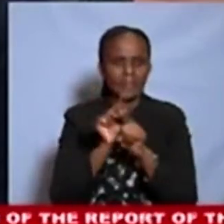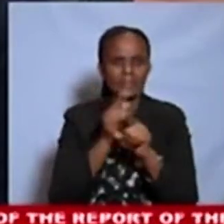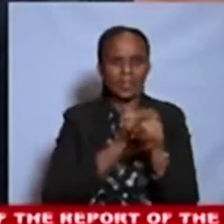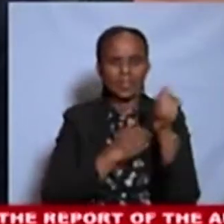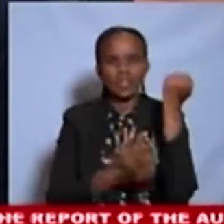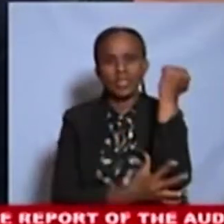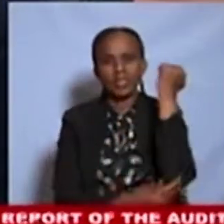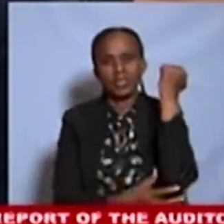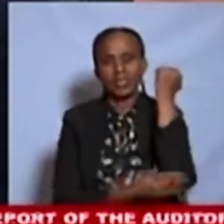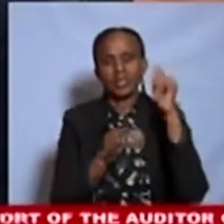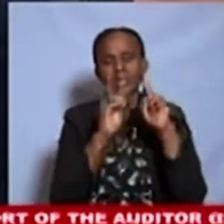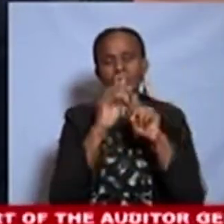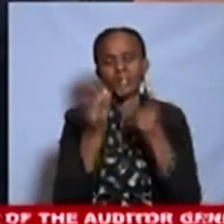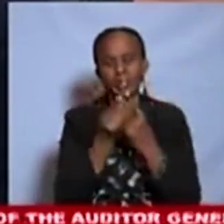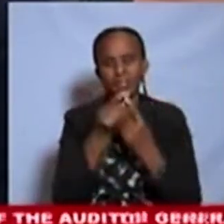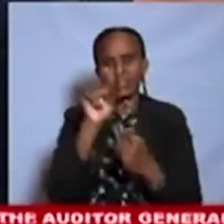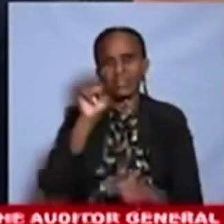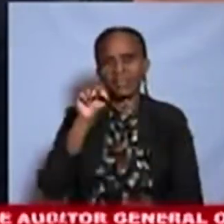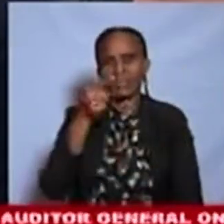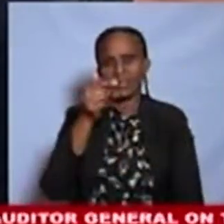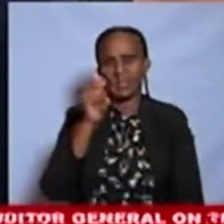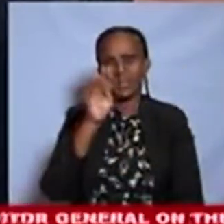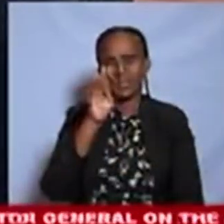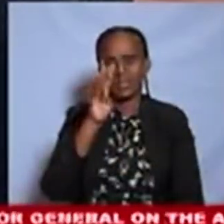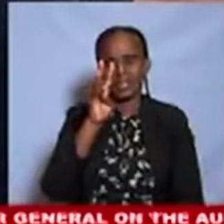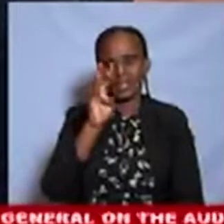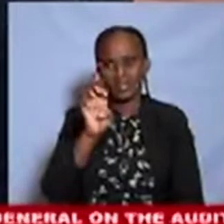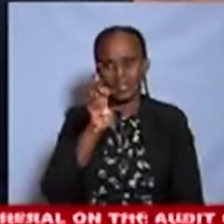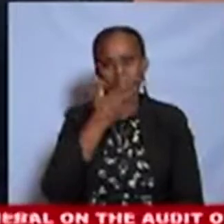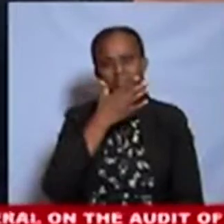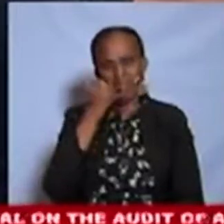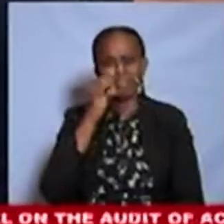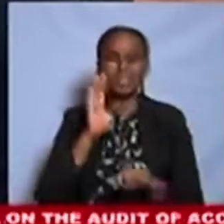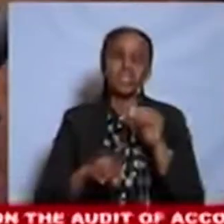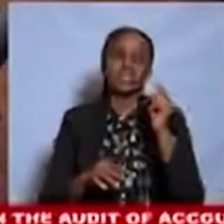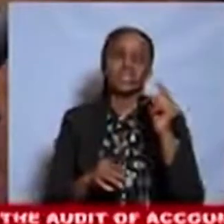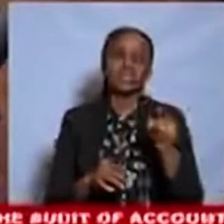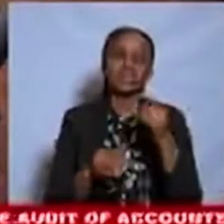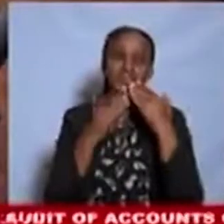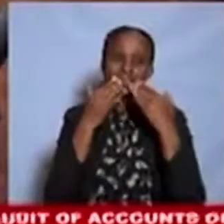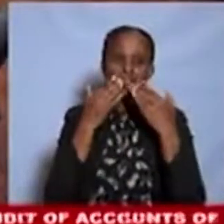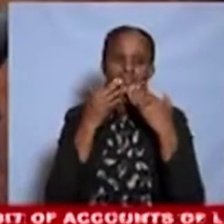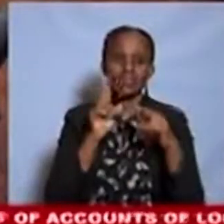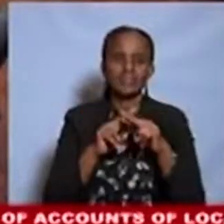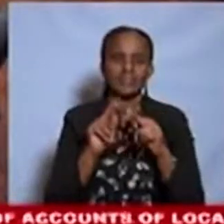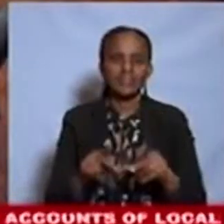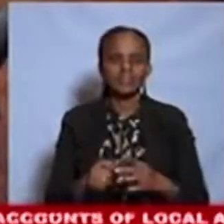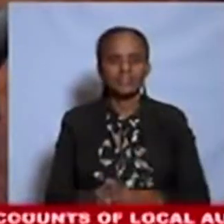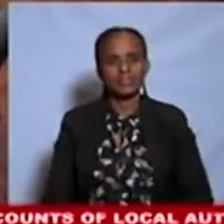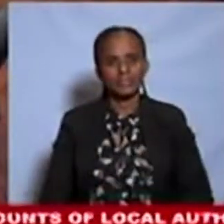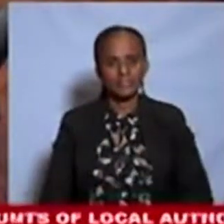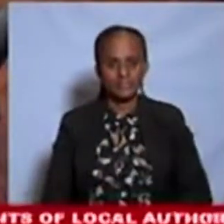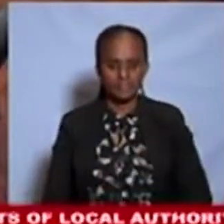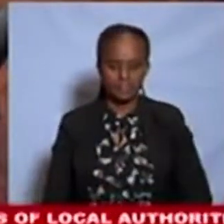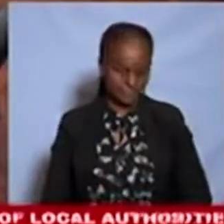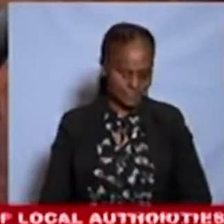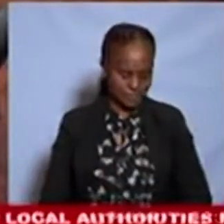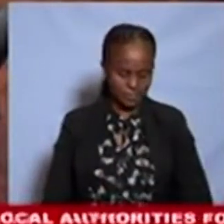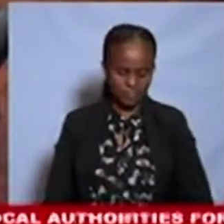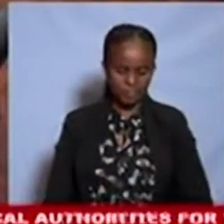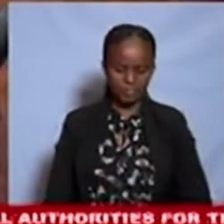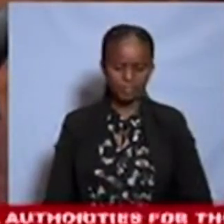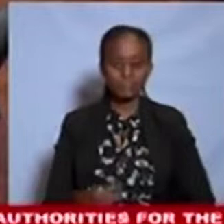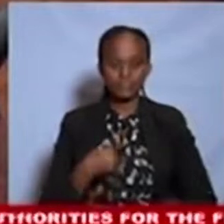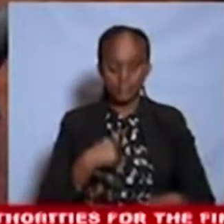my poor district is doing better than this. Thank you, Chair. I'll start with the last question, I